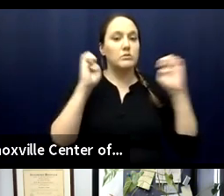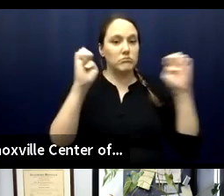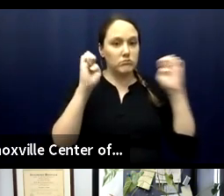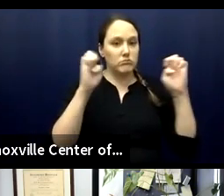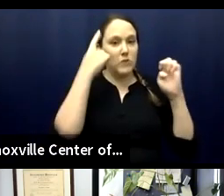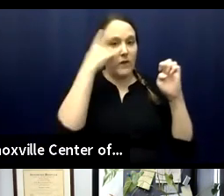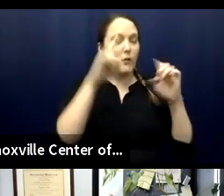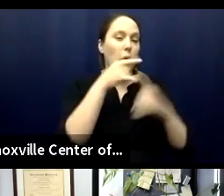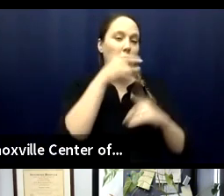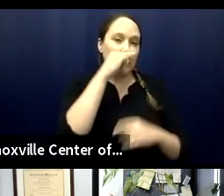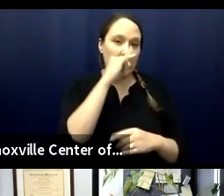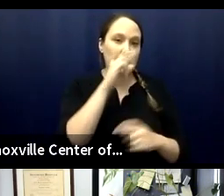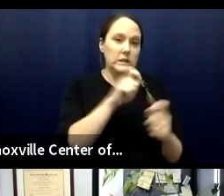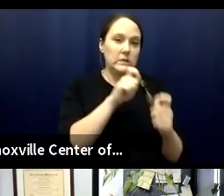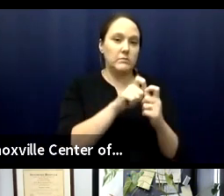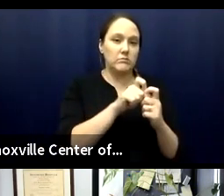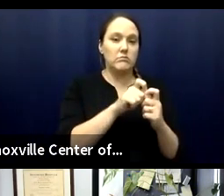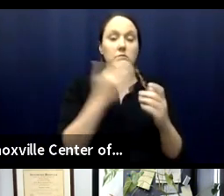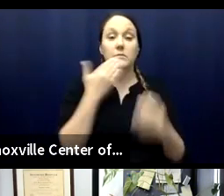especially. Thank you.